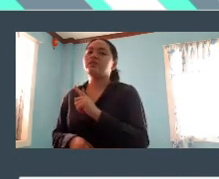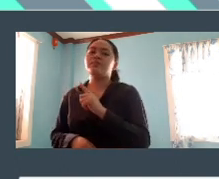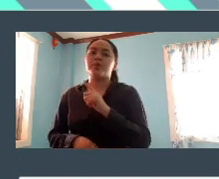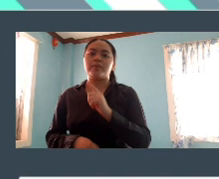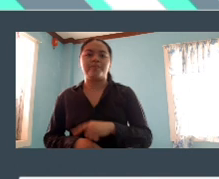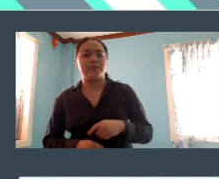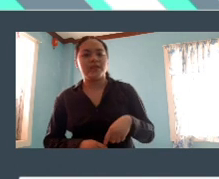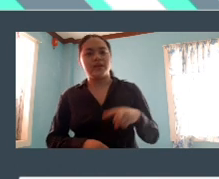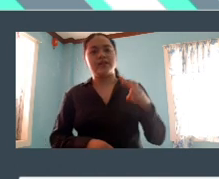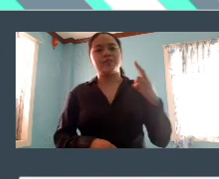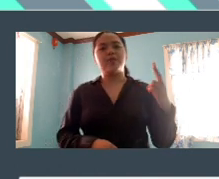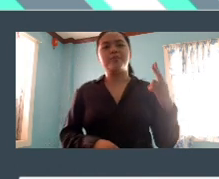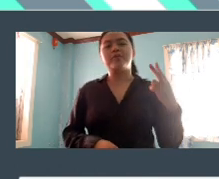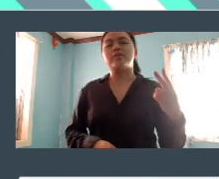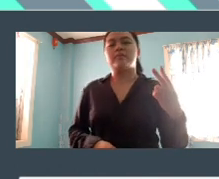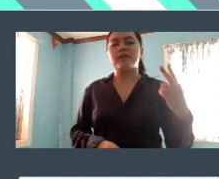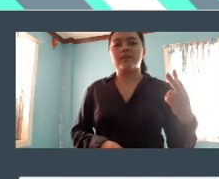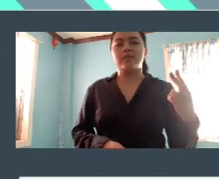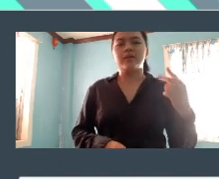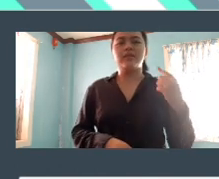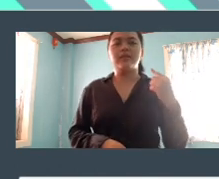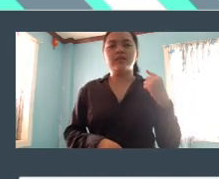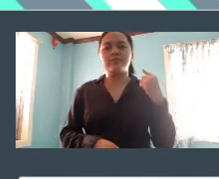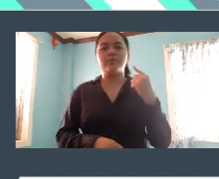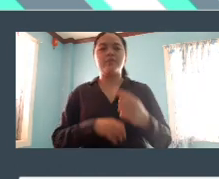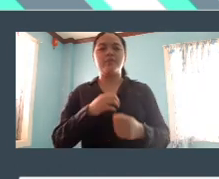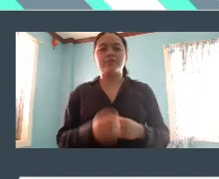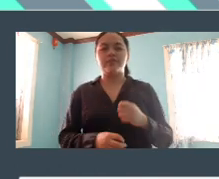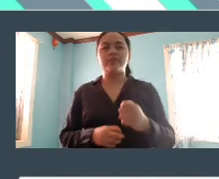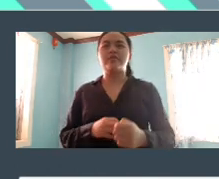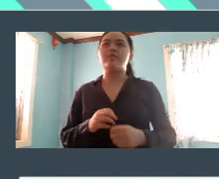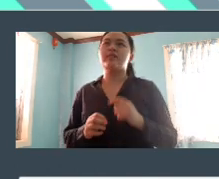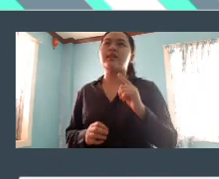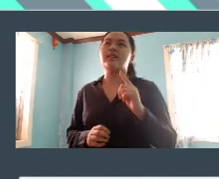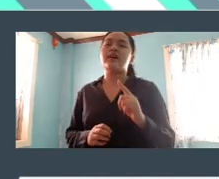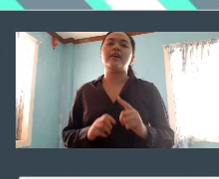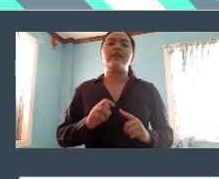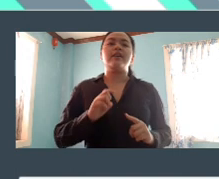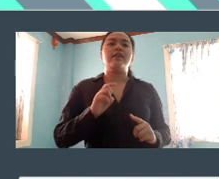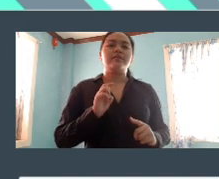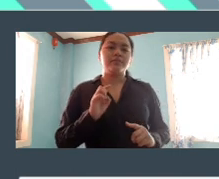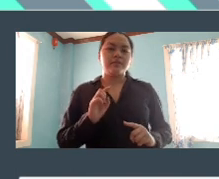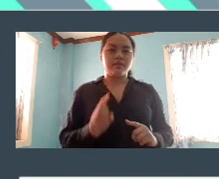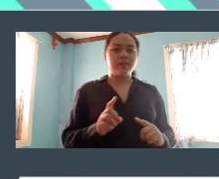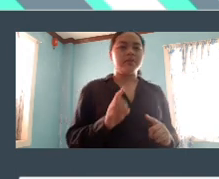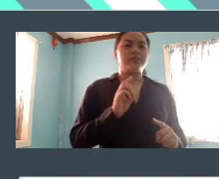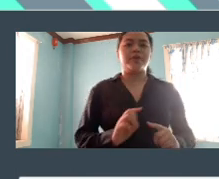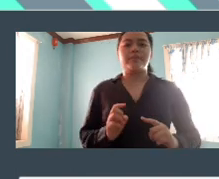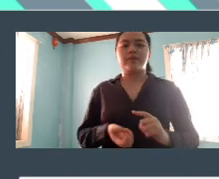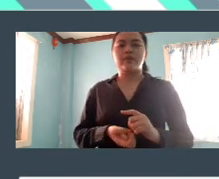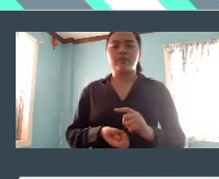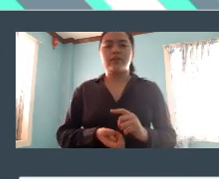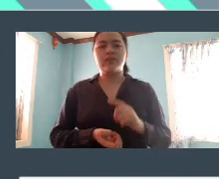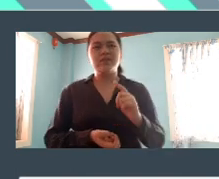the gymnosperm and the spore-producing plants. But let's move first in the